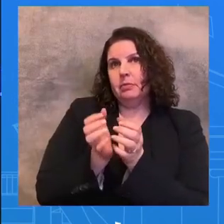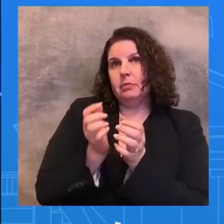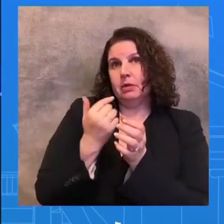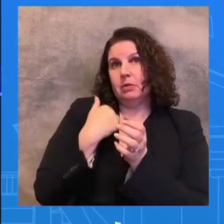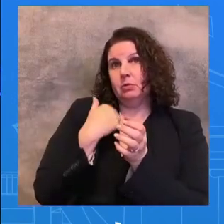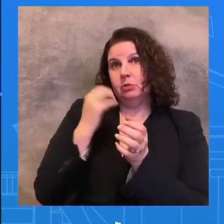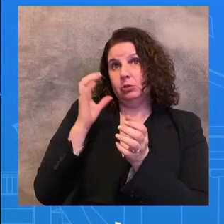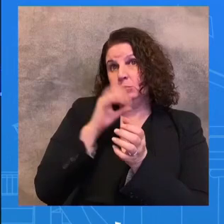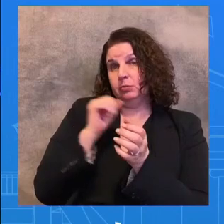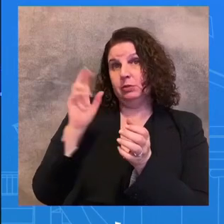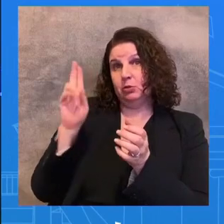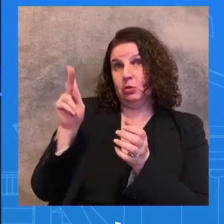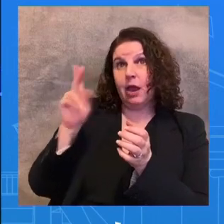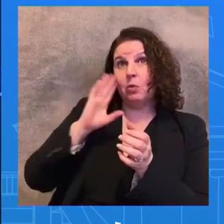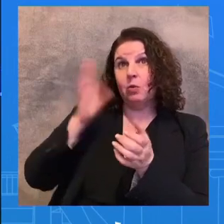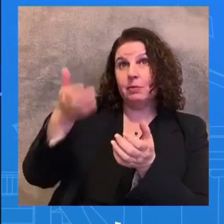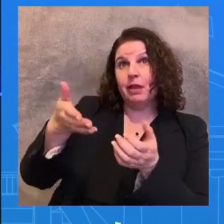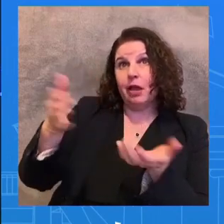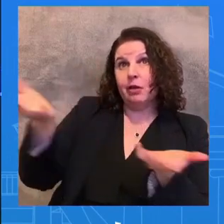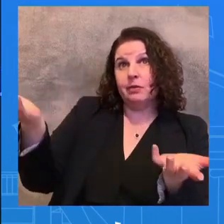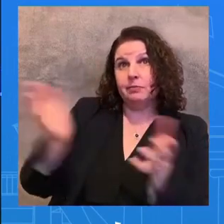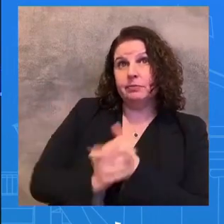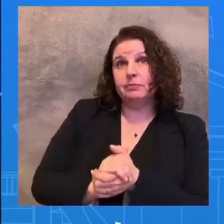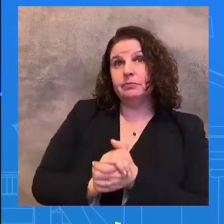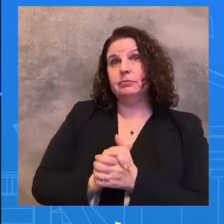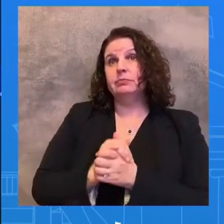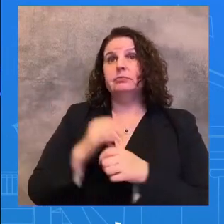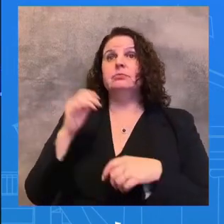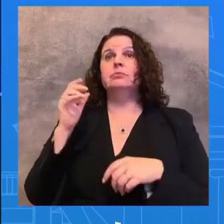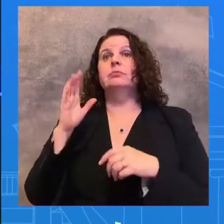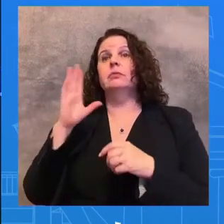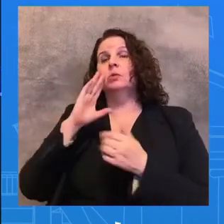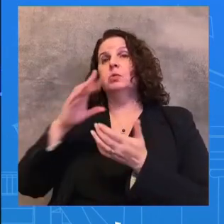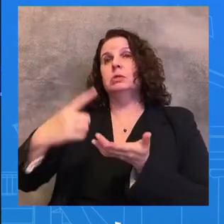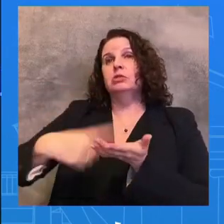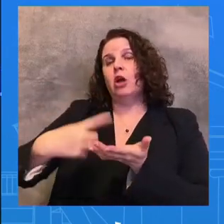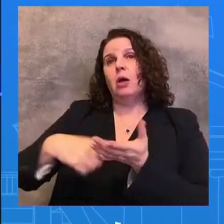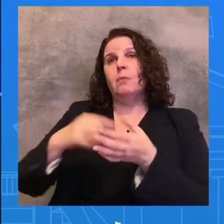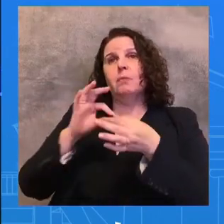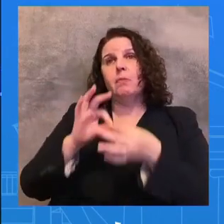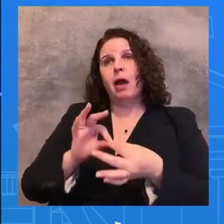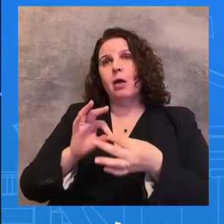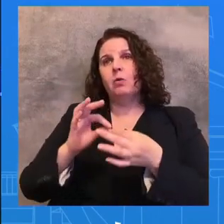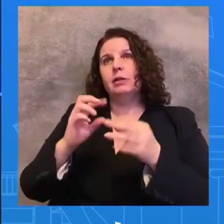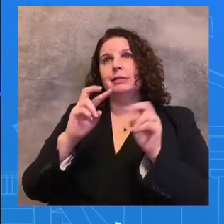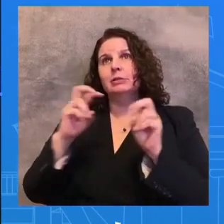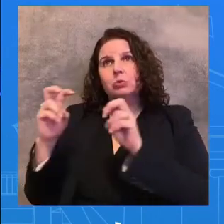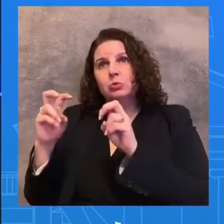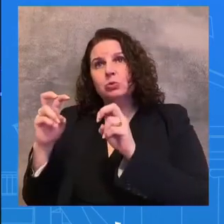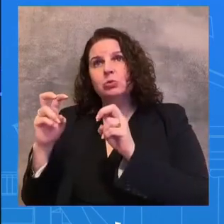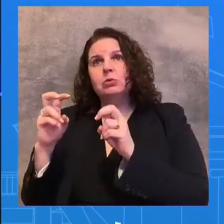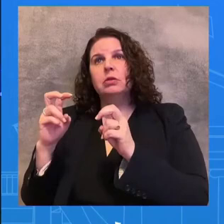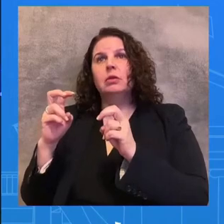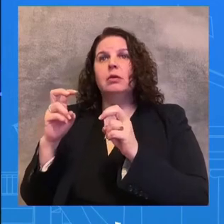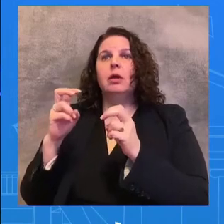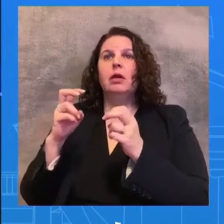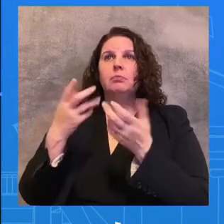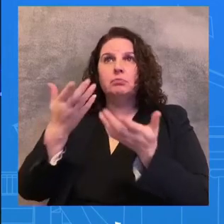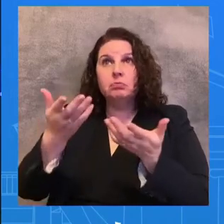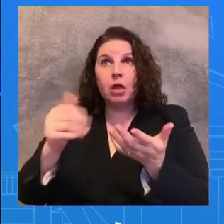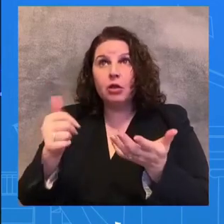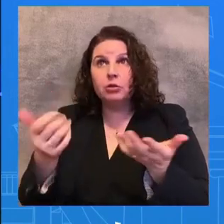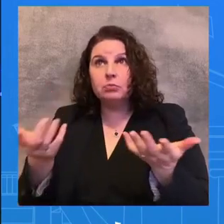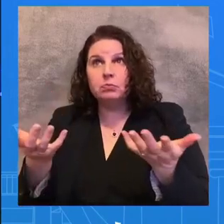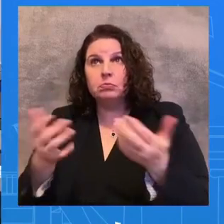not politics. So that's not going to change anything in terms of the agenda of the summit. I'll take one more question. Yep. I have China-related questions. So Secretary